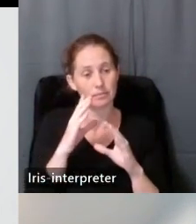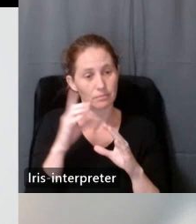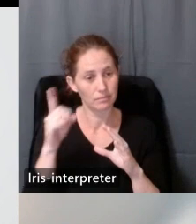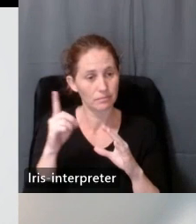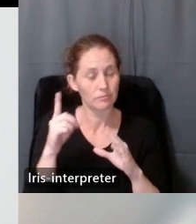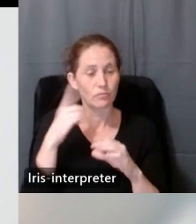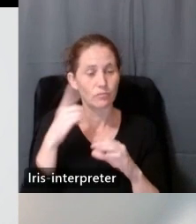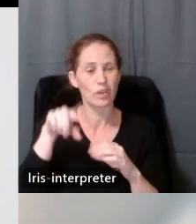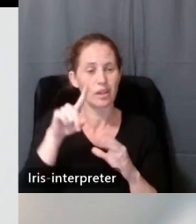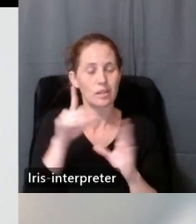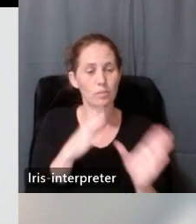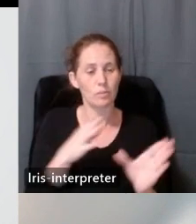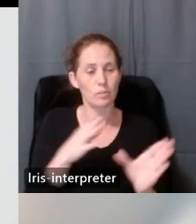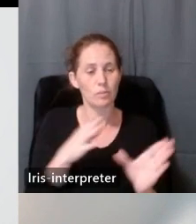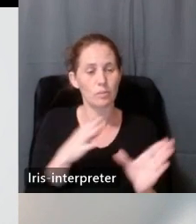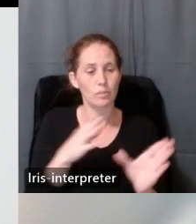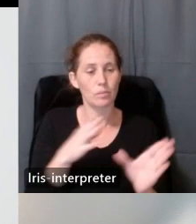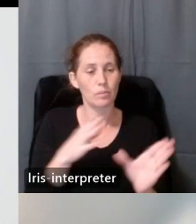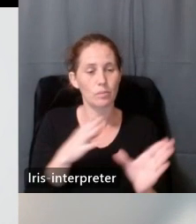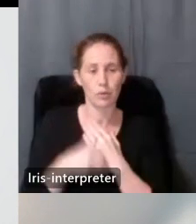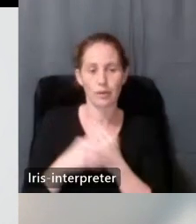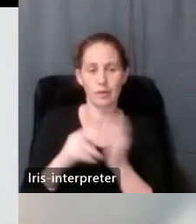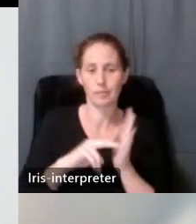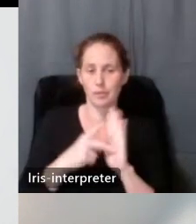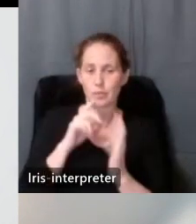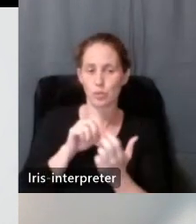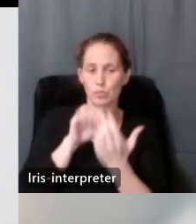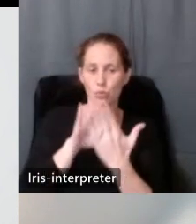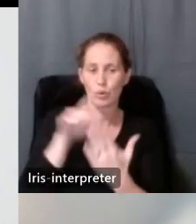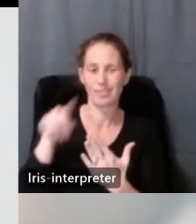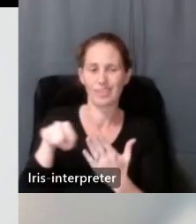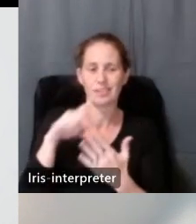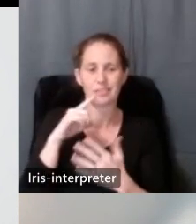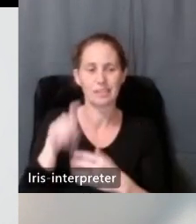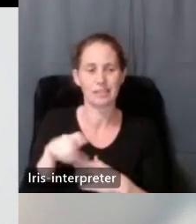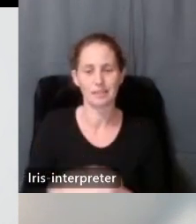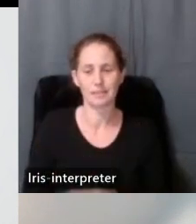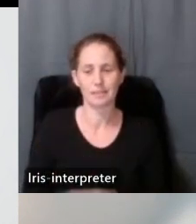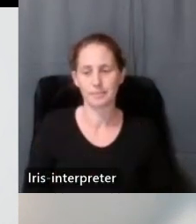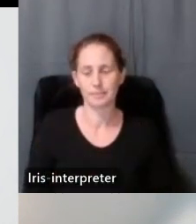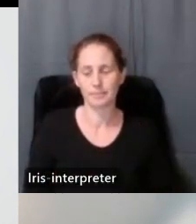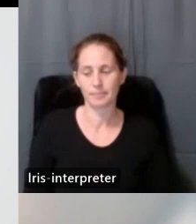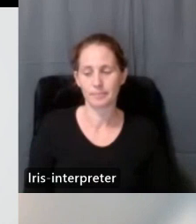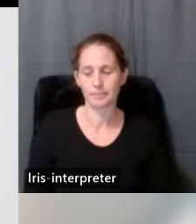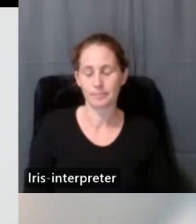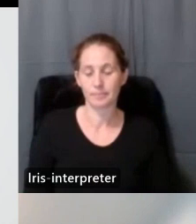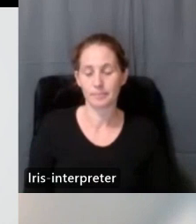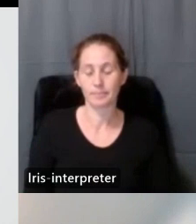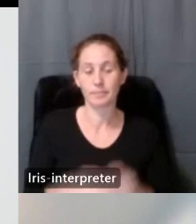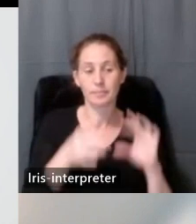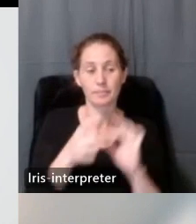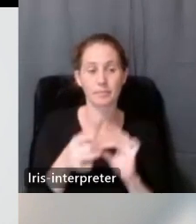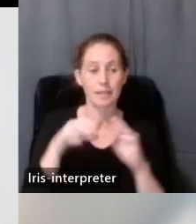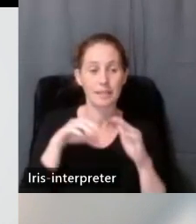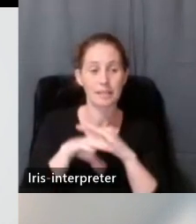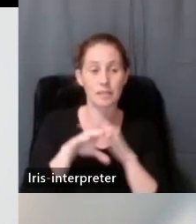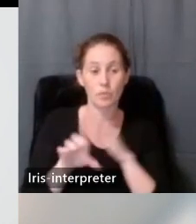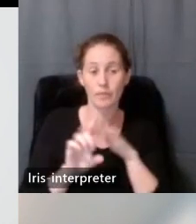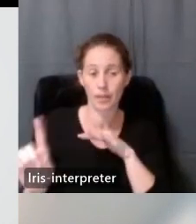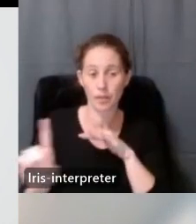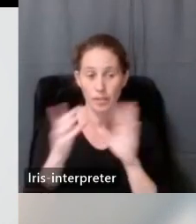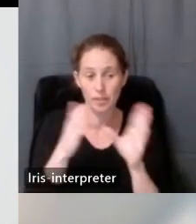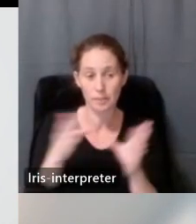programs, these needs need to be addressed. In terms of accessible